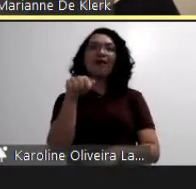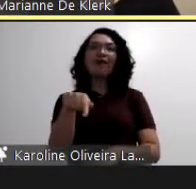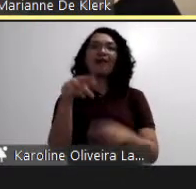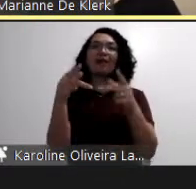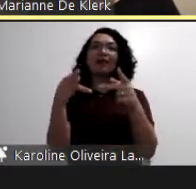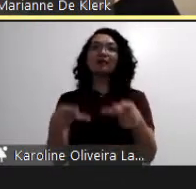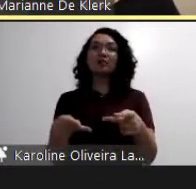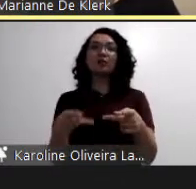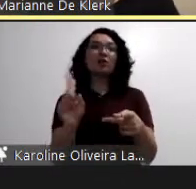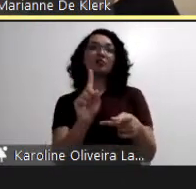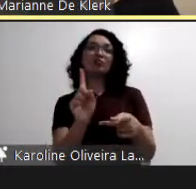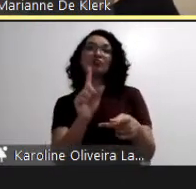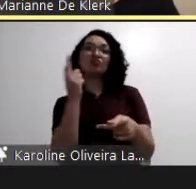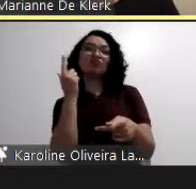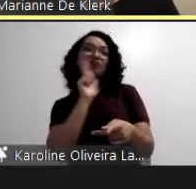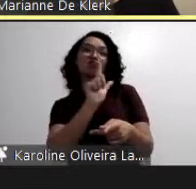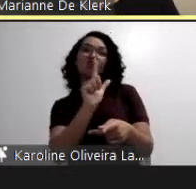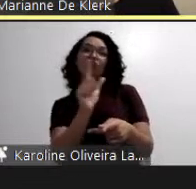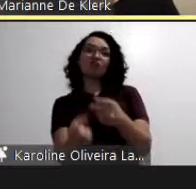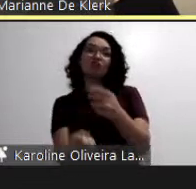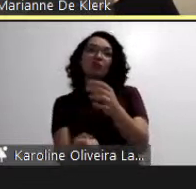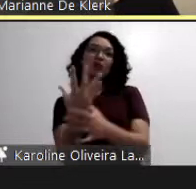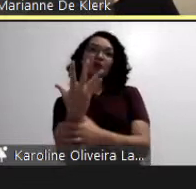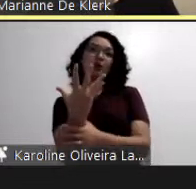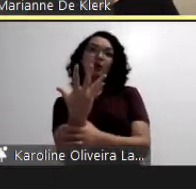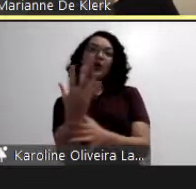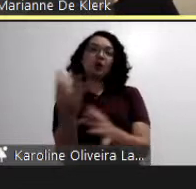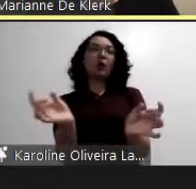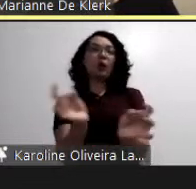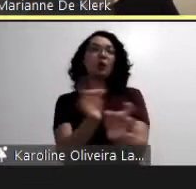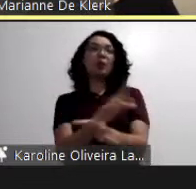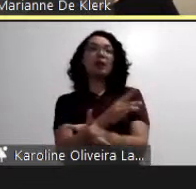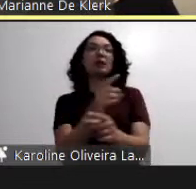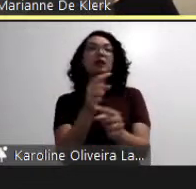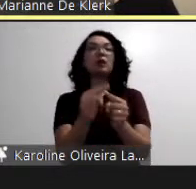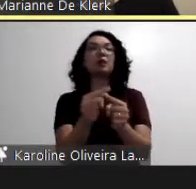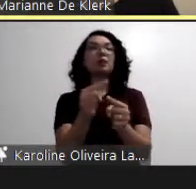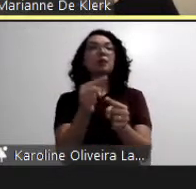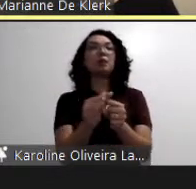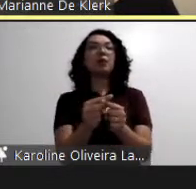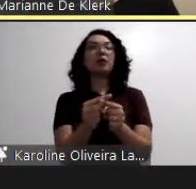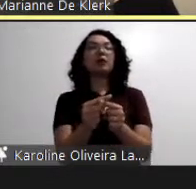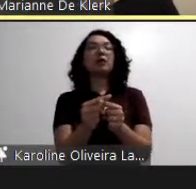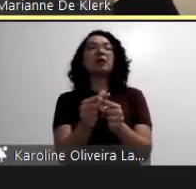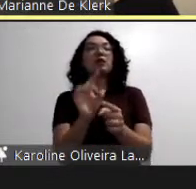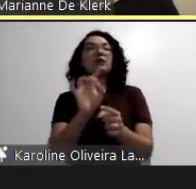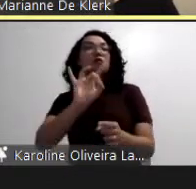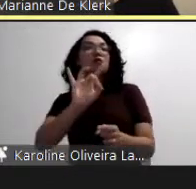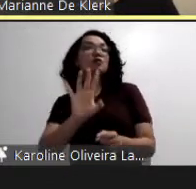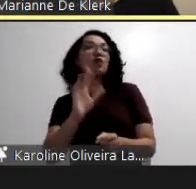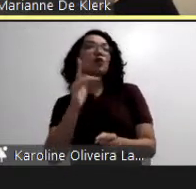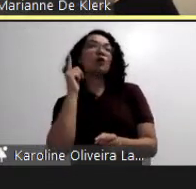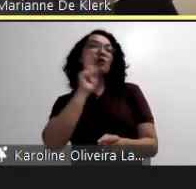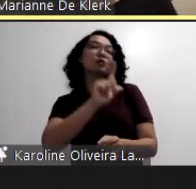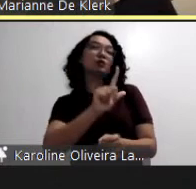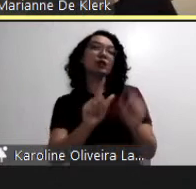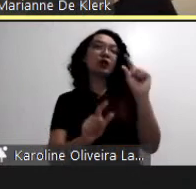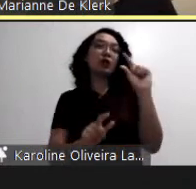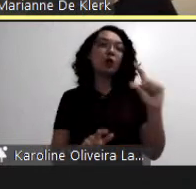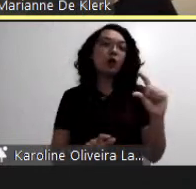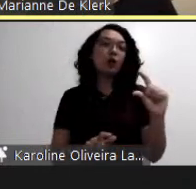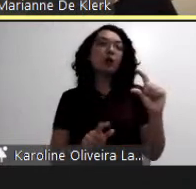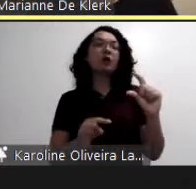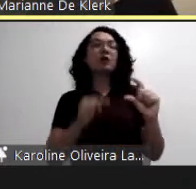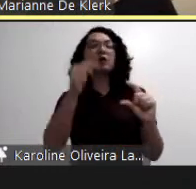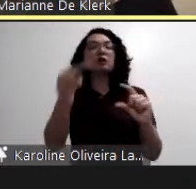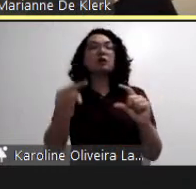implemented, large-scale destruction, urban destruction happened around it, and that led to great urban stress that is still